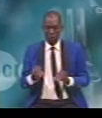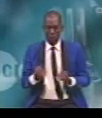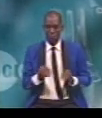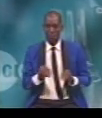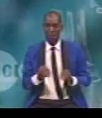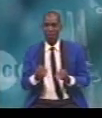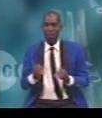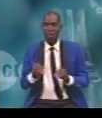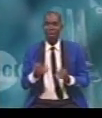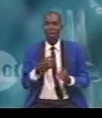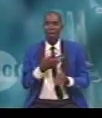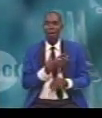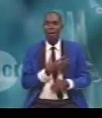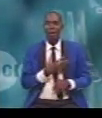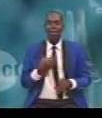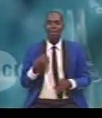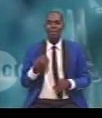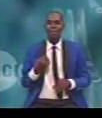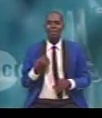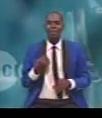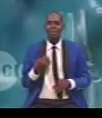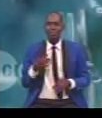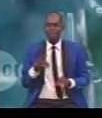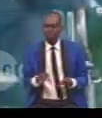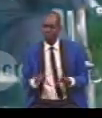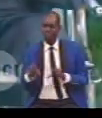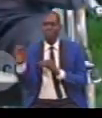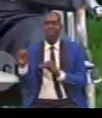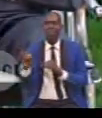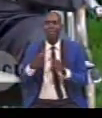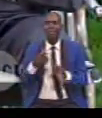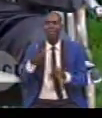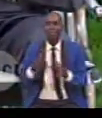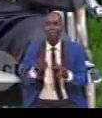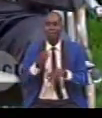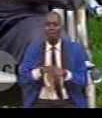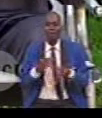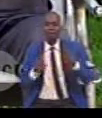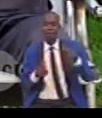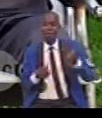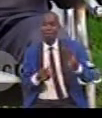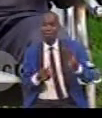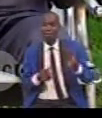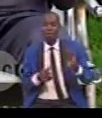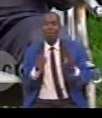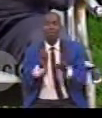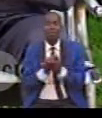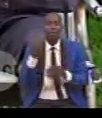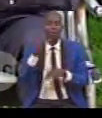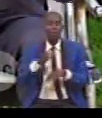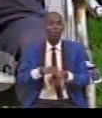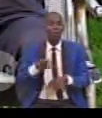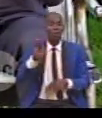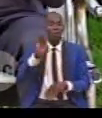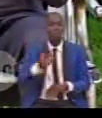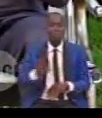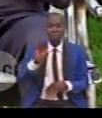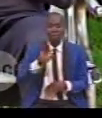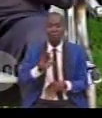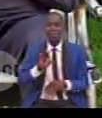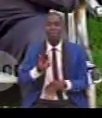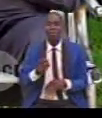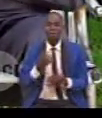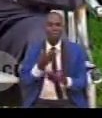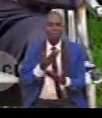was moving, and I left. Then on 26, that was on Friday morning, by